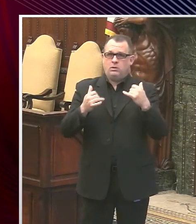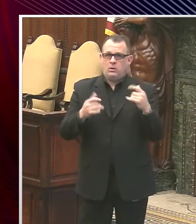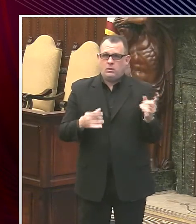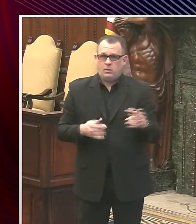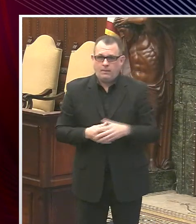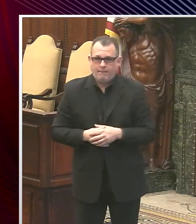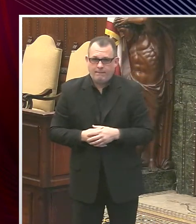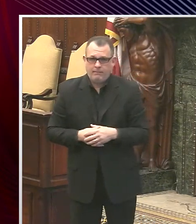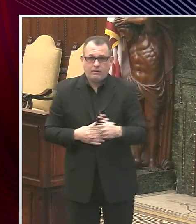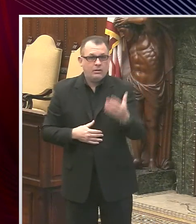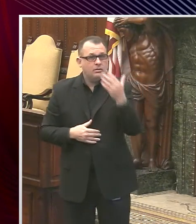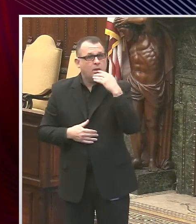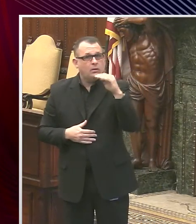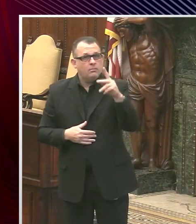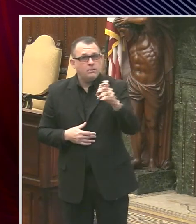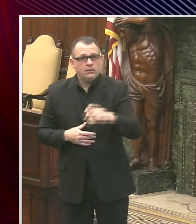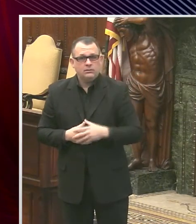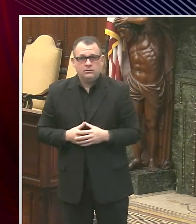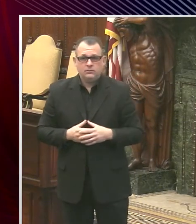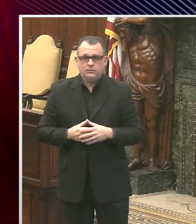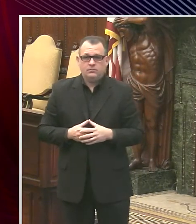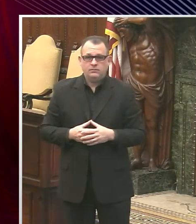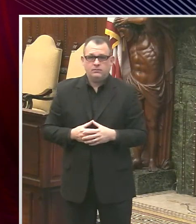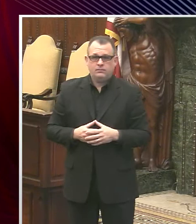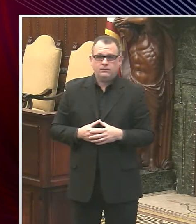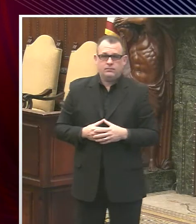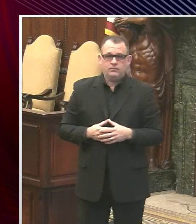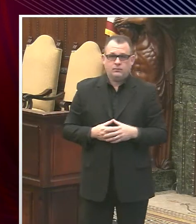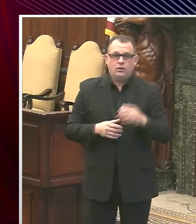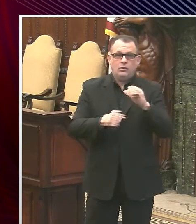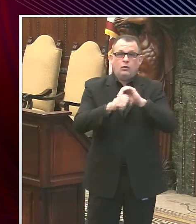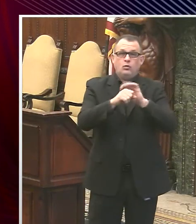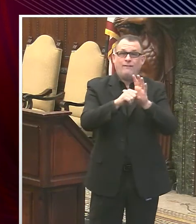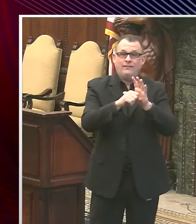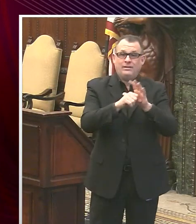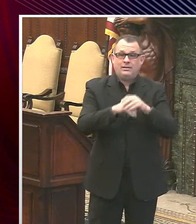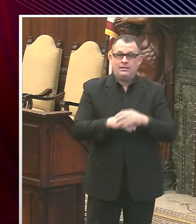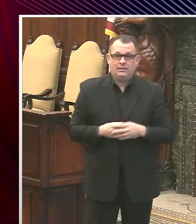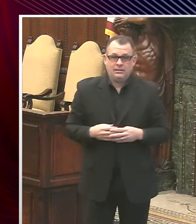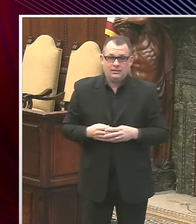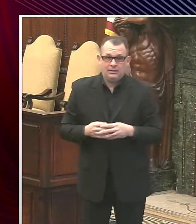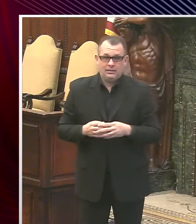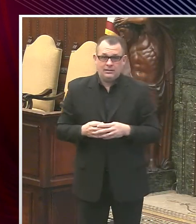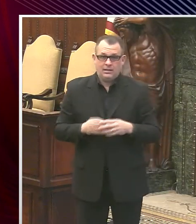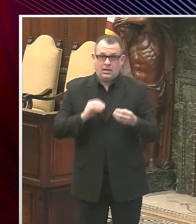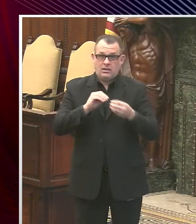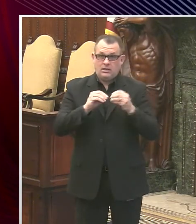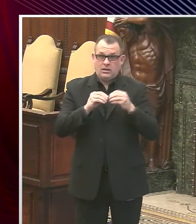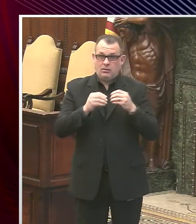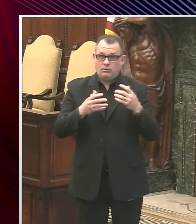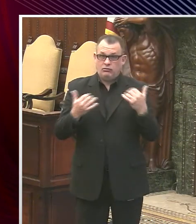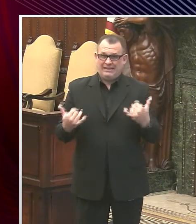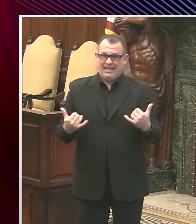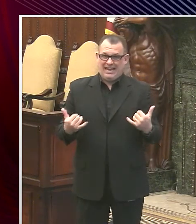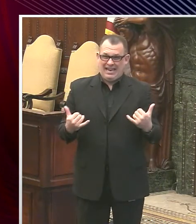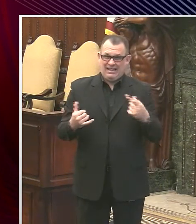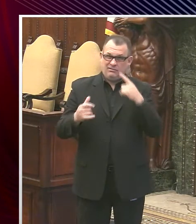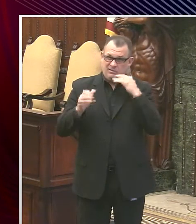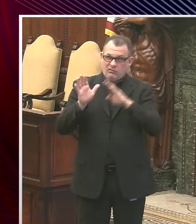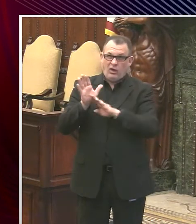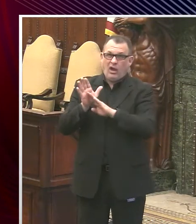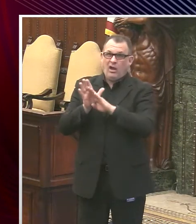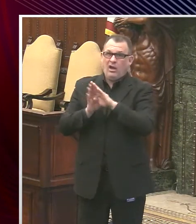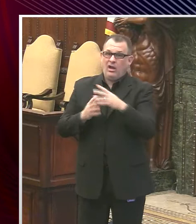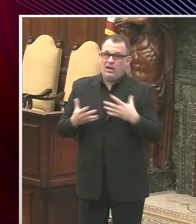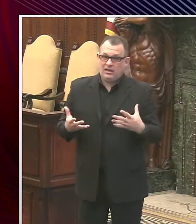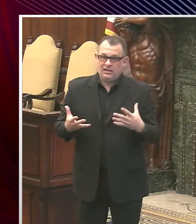Thank you very much, Mike. So I'm back on coronavirus. Our case counts are level or rising, so we need to continue